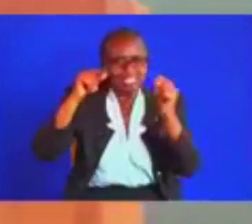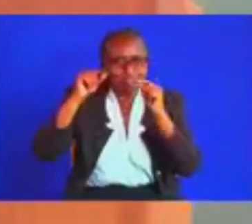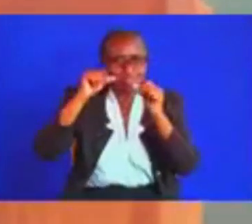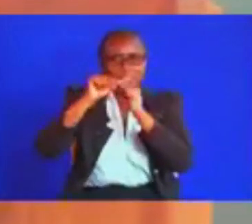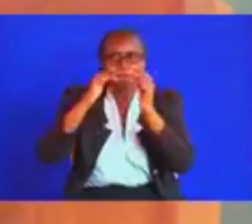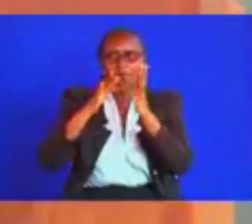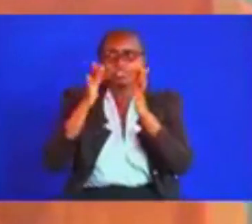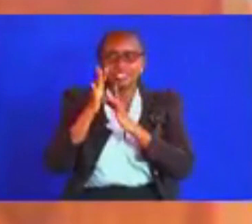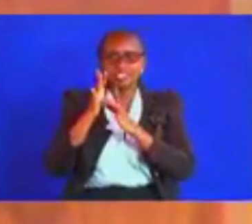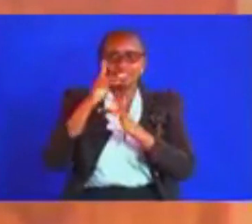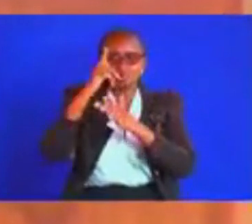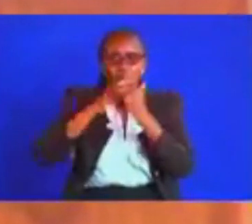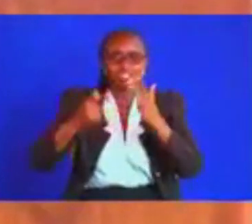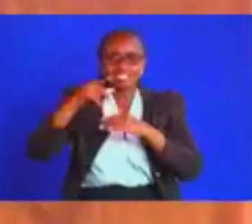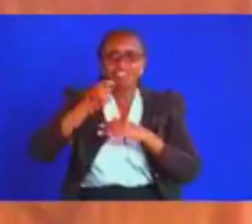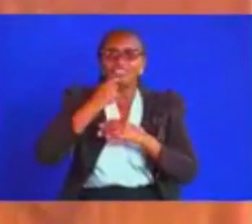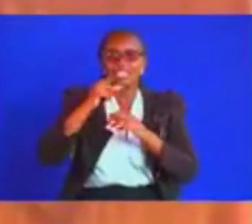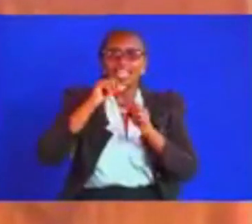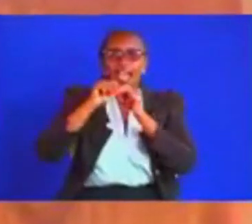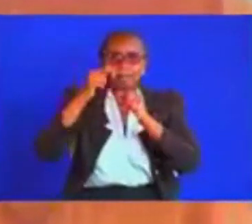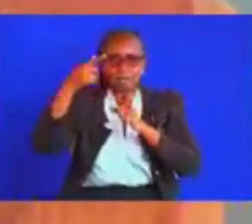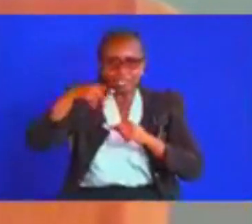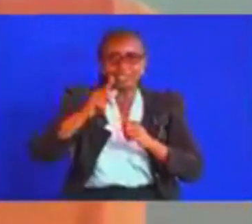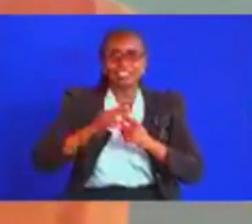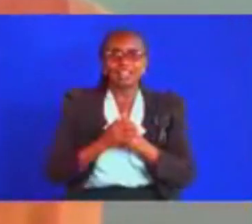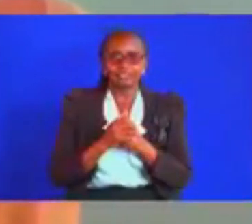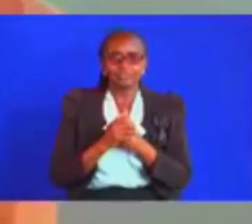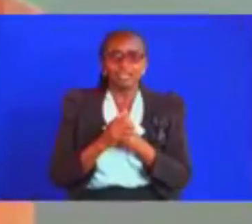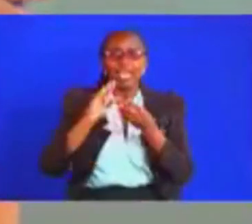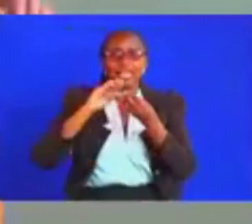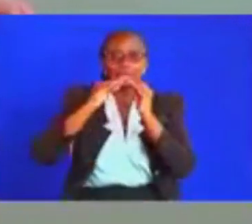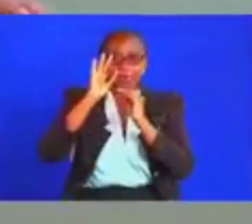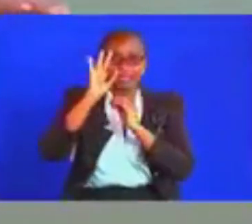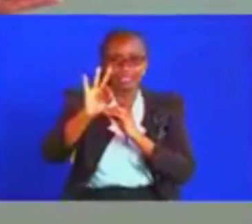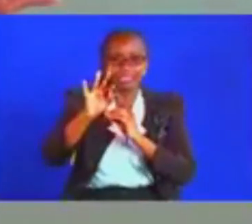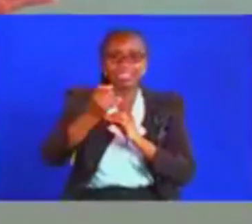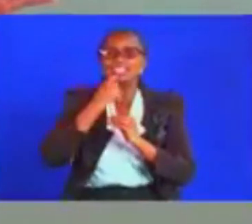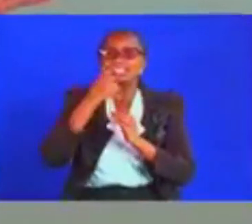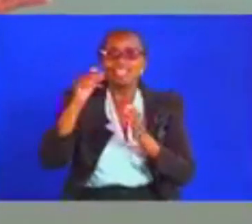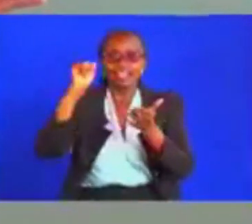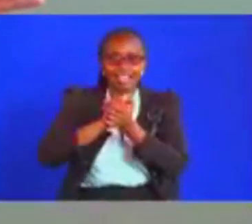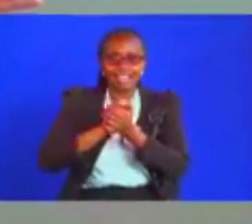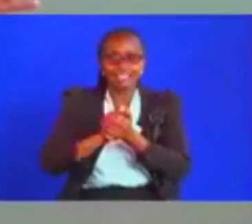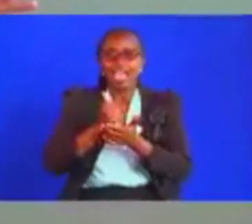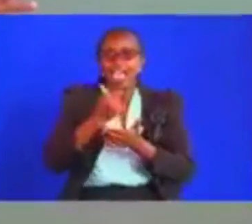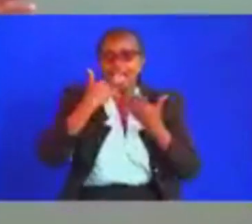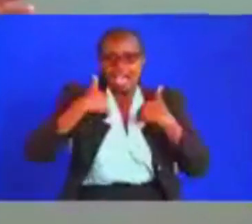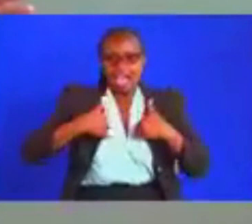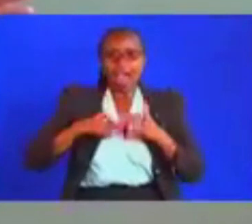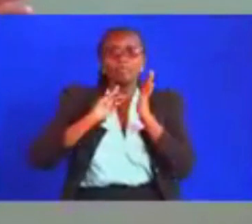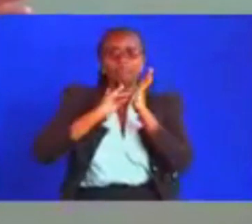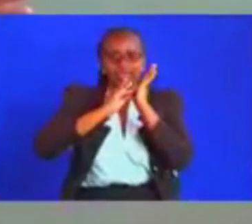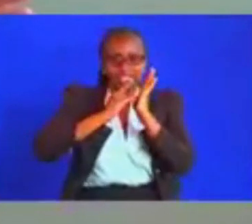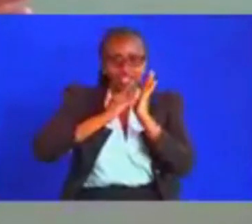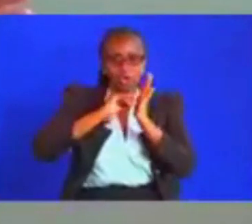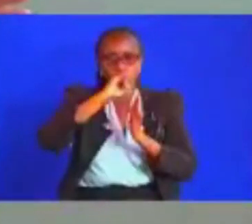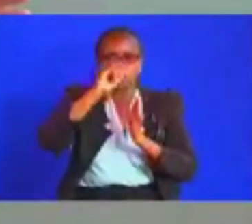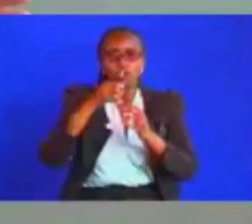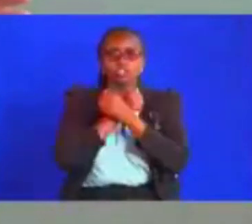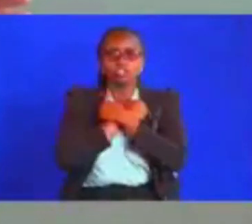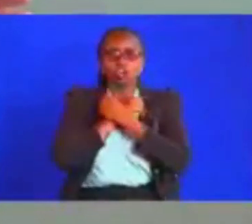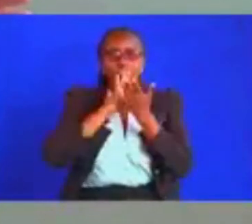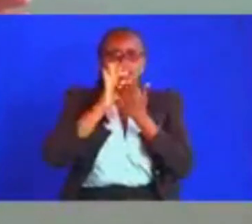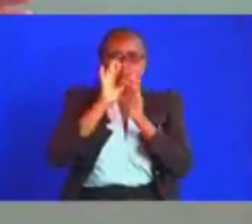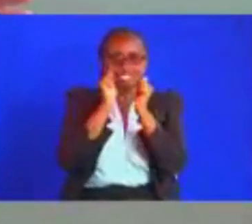Jesus was what he said about himself. Number three, he said, I am the door. John 10,